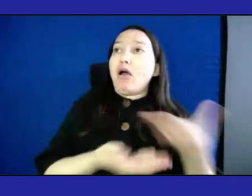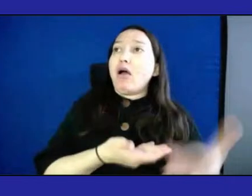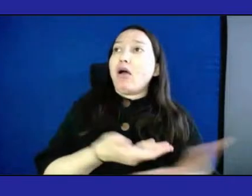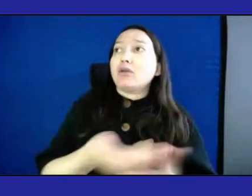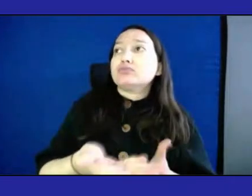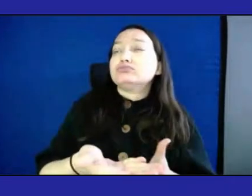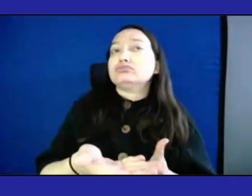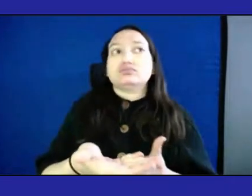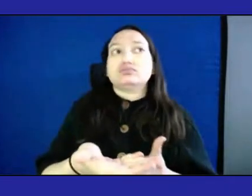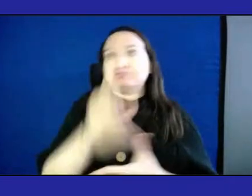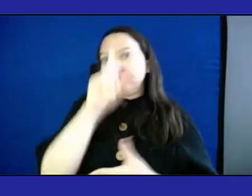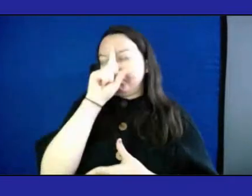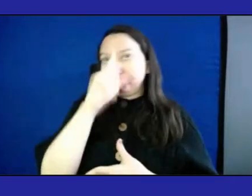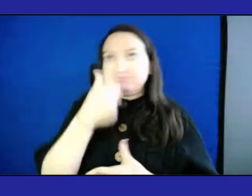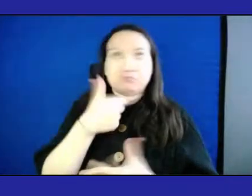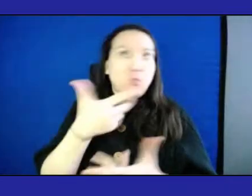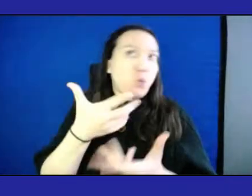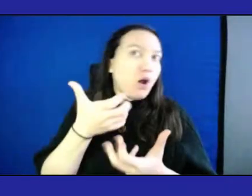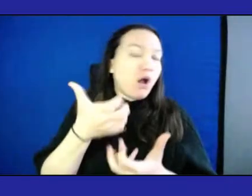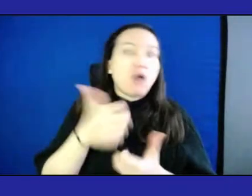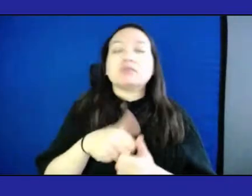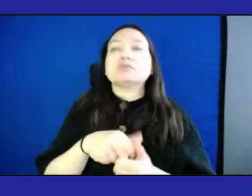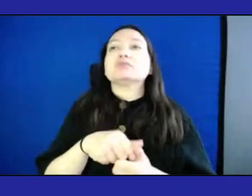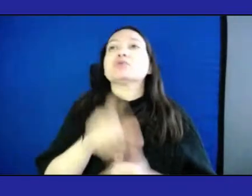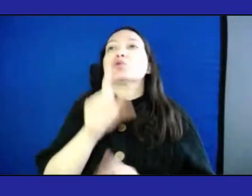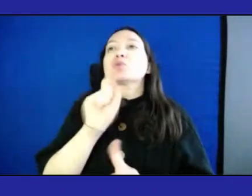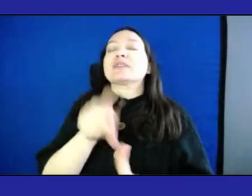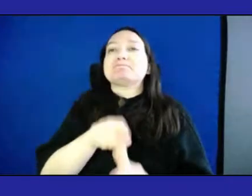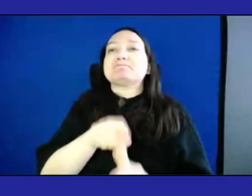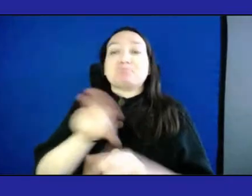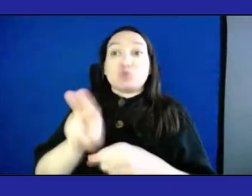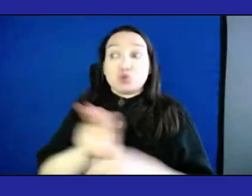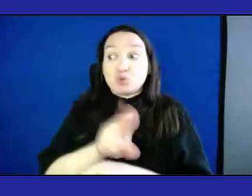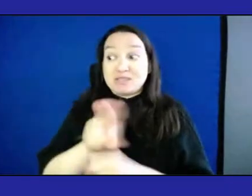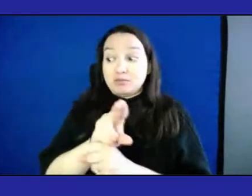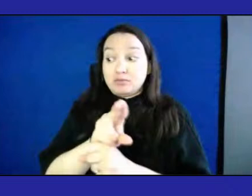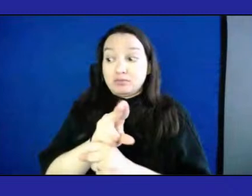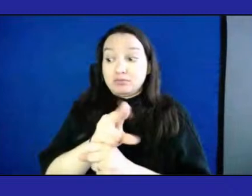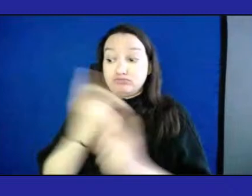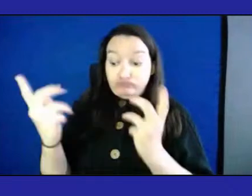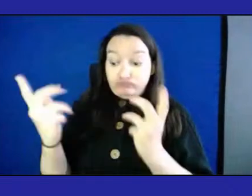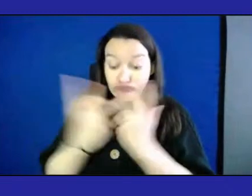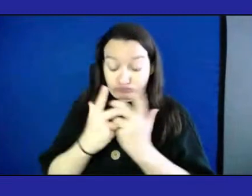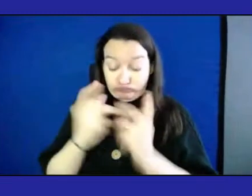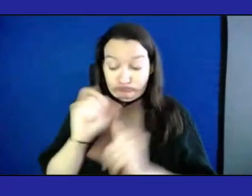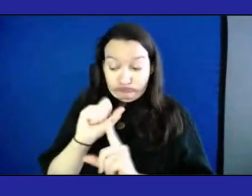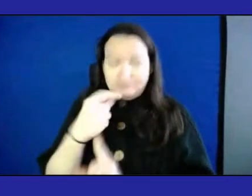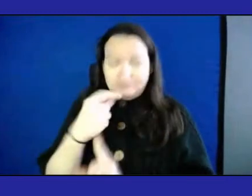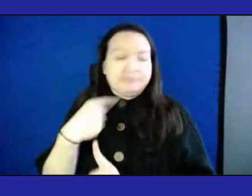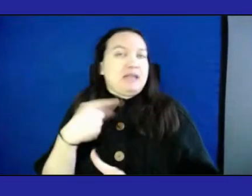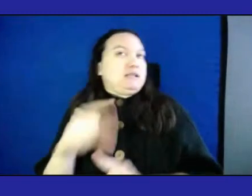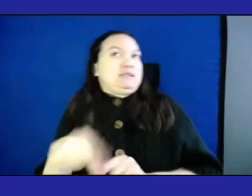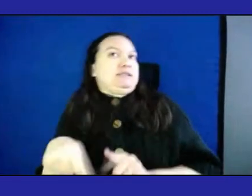know, we want. It's the question of using them appropriately. I can't